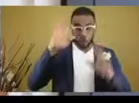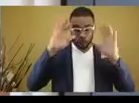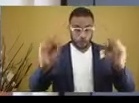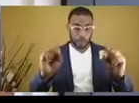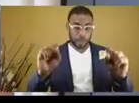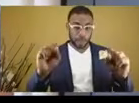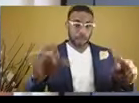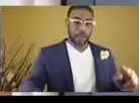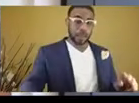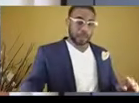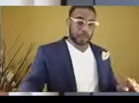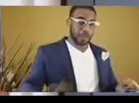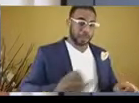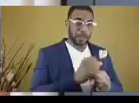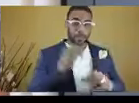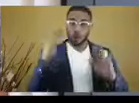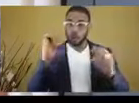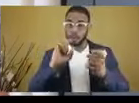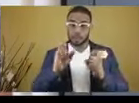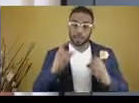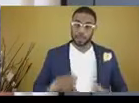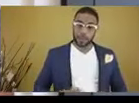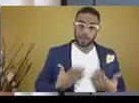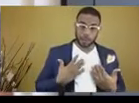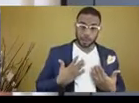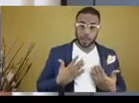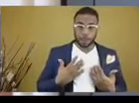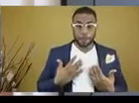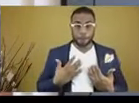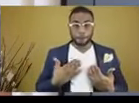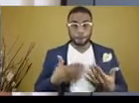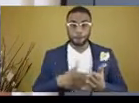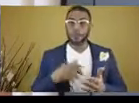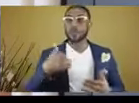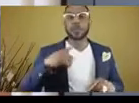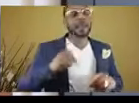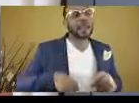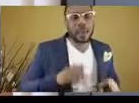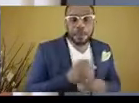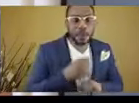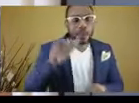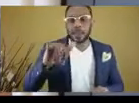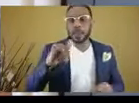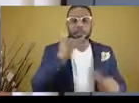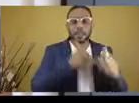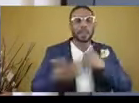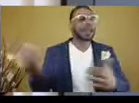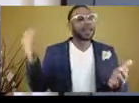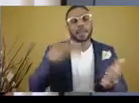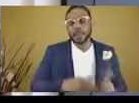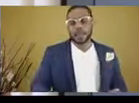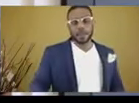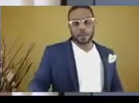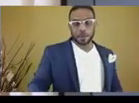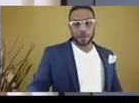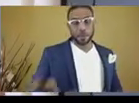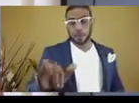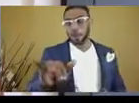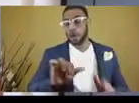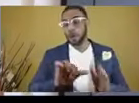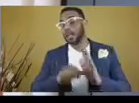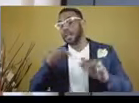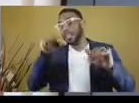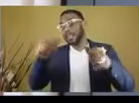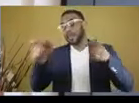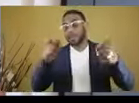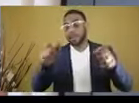hope and change that he inspired in millions. We can't make that mistake again. We must push this administration